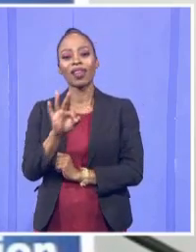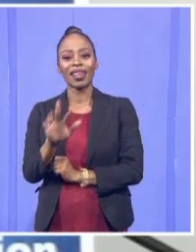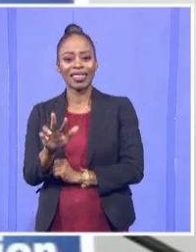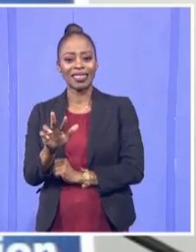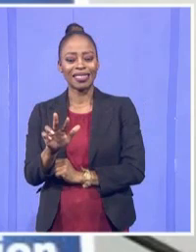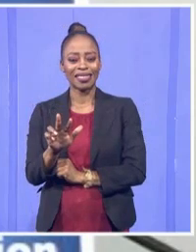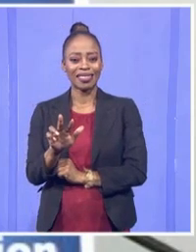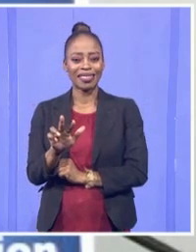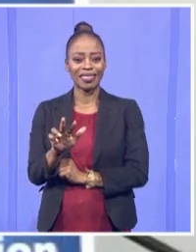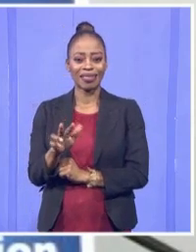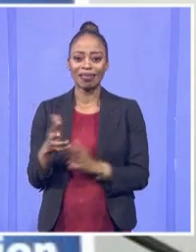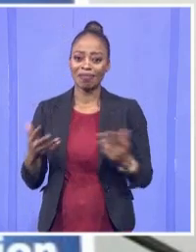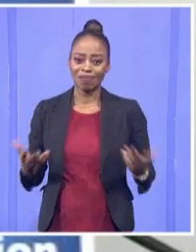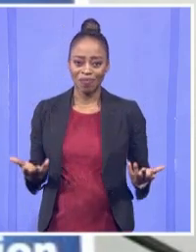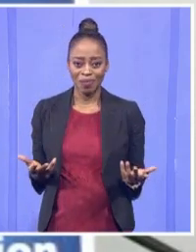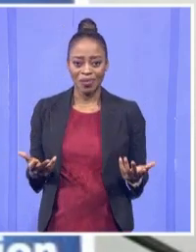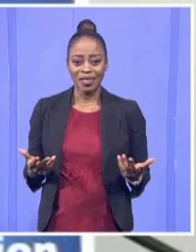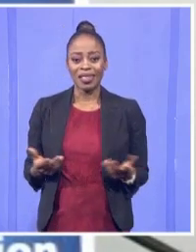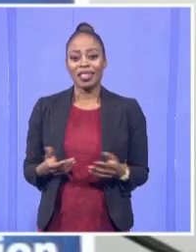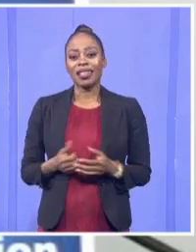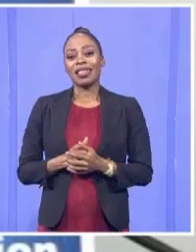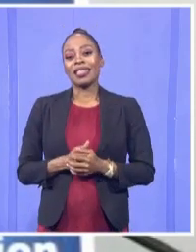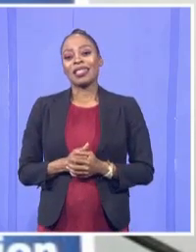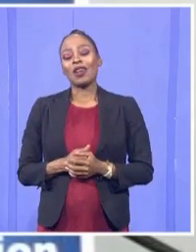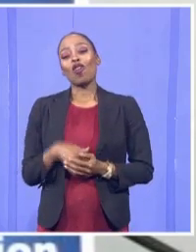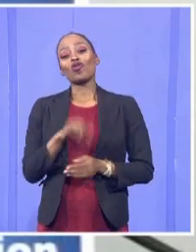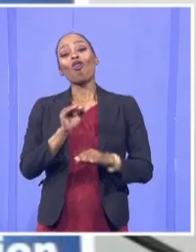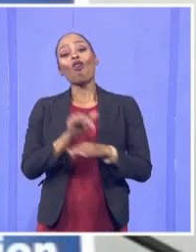1,538 applications. So more than